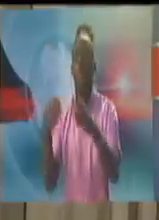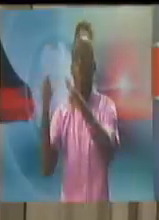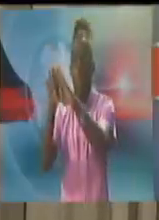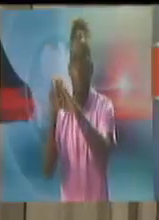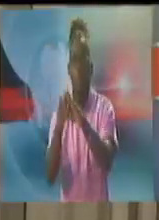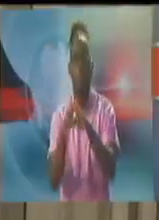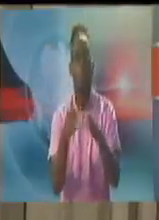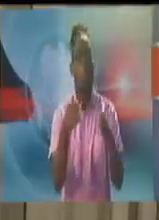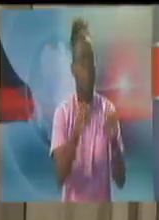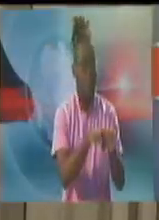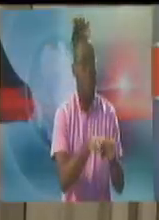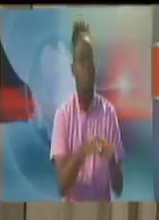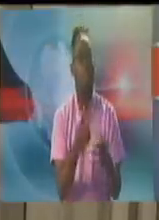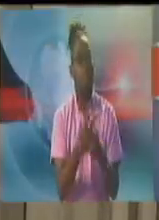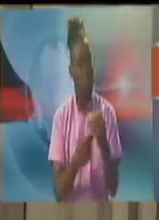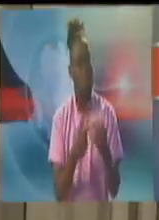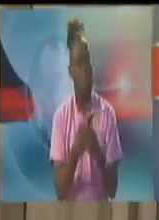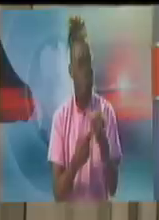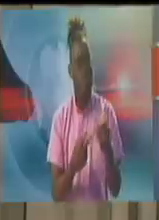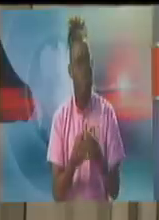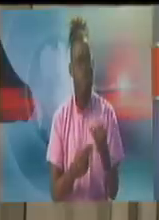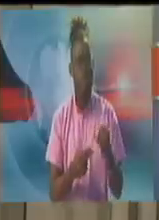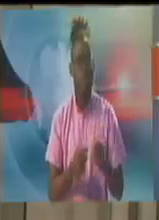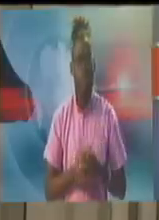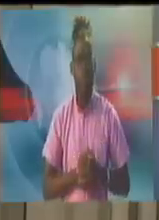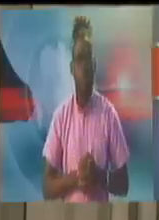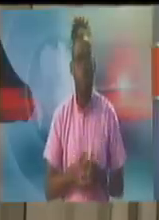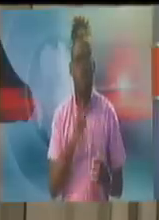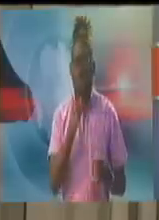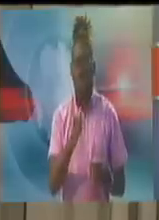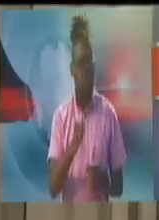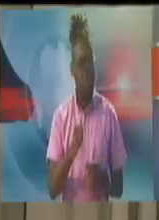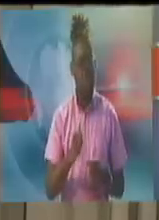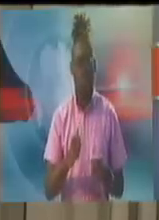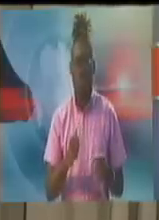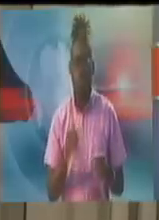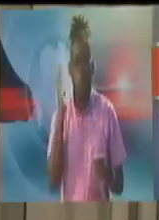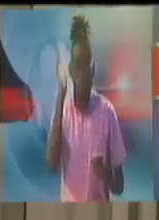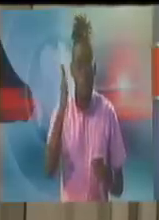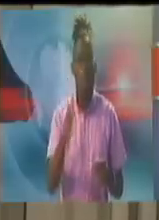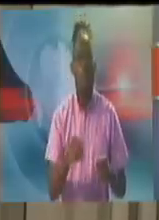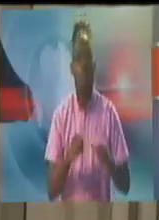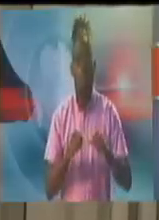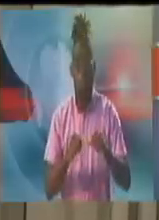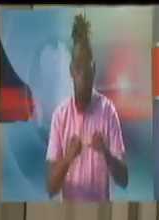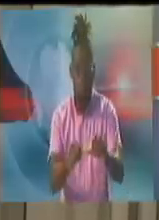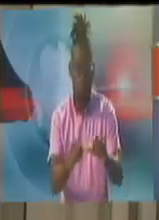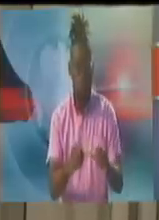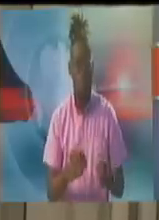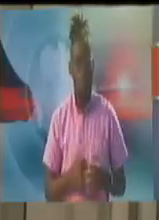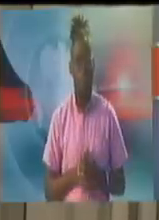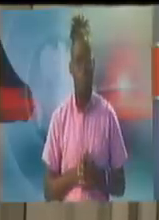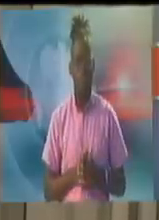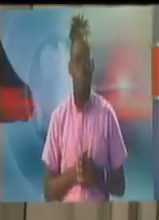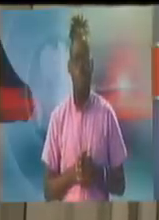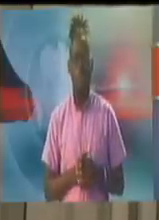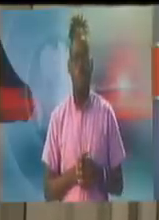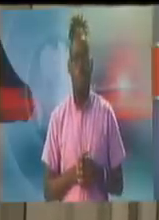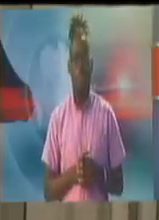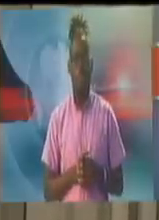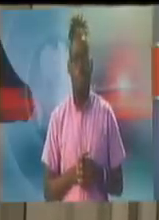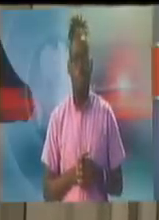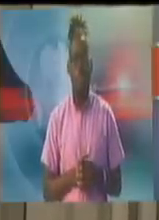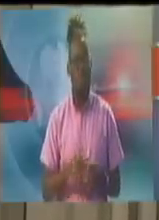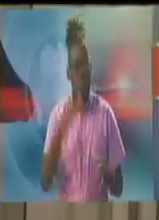and this measure should not be compromised. With the greatest of respect, we cannot have our decision to keep our borders